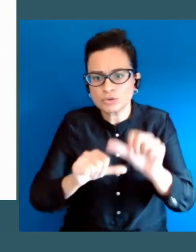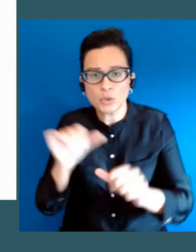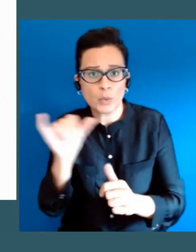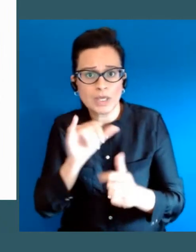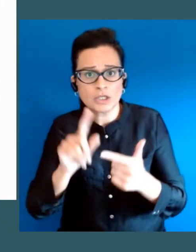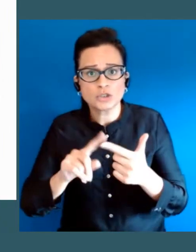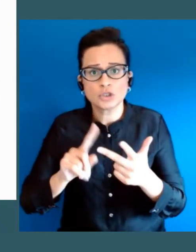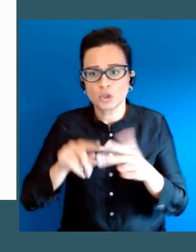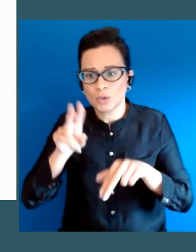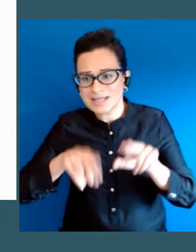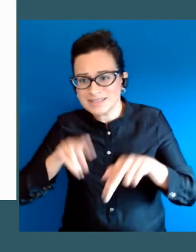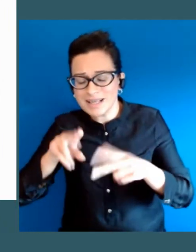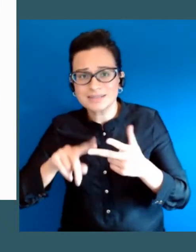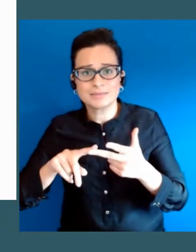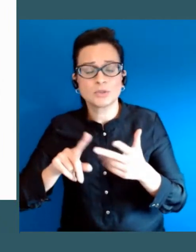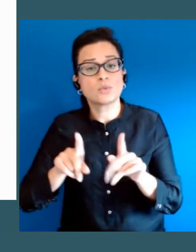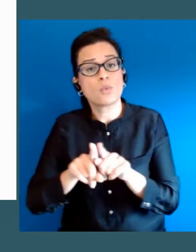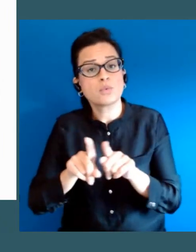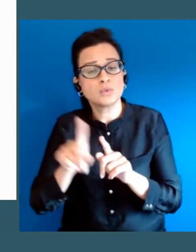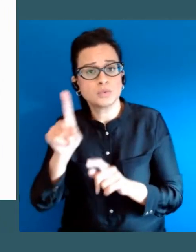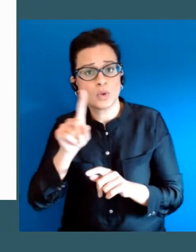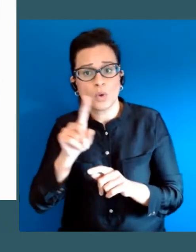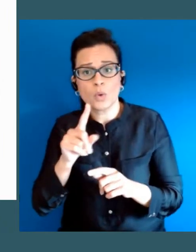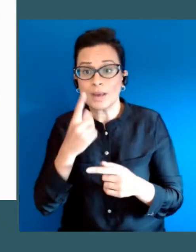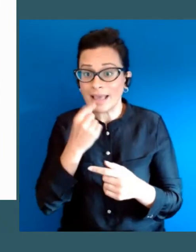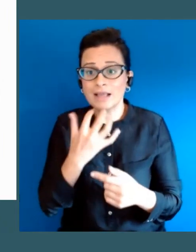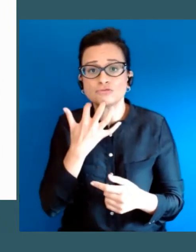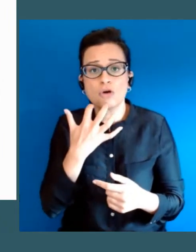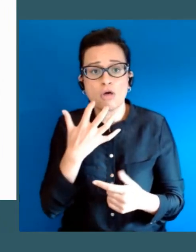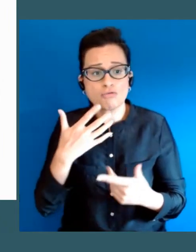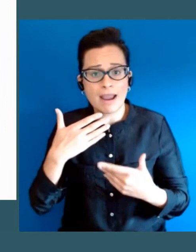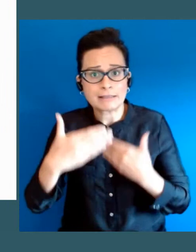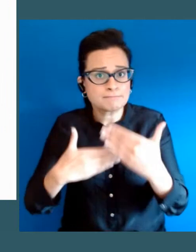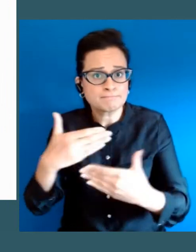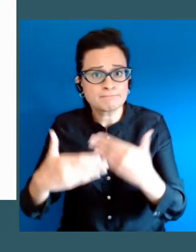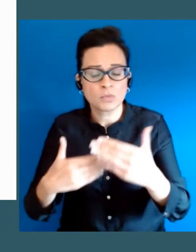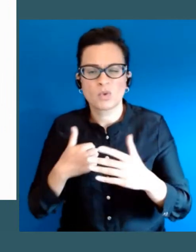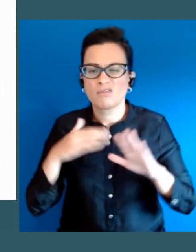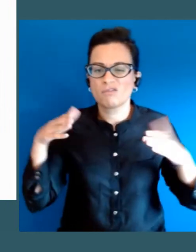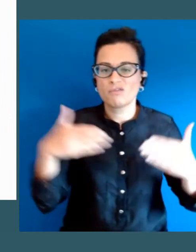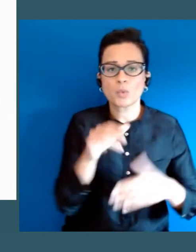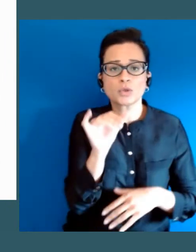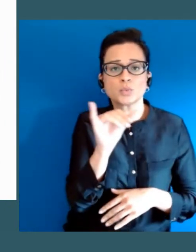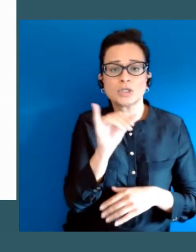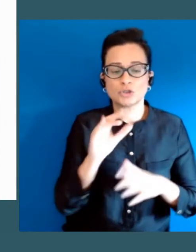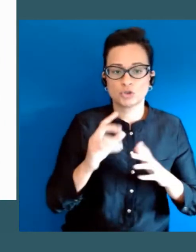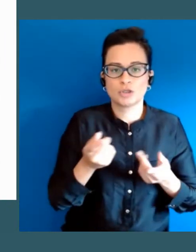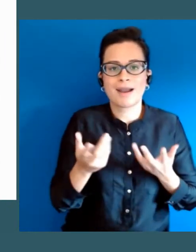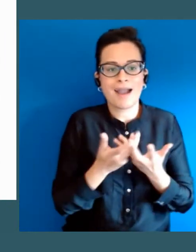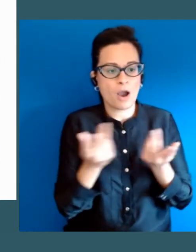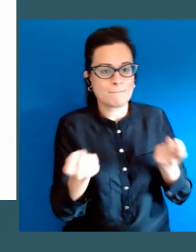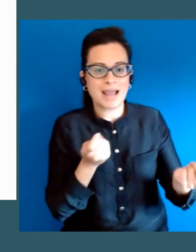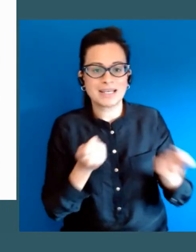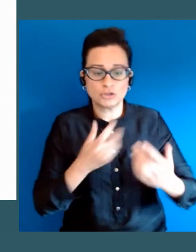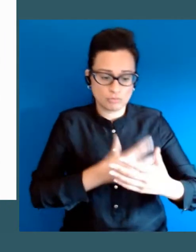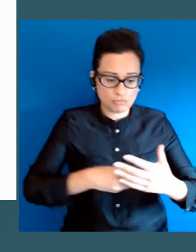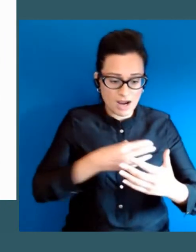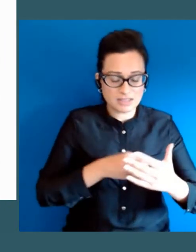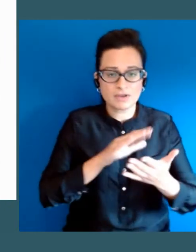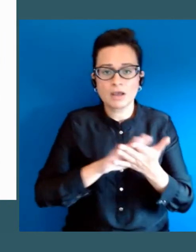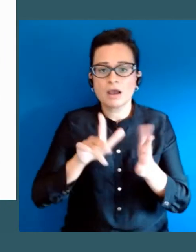management, and also tolerance. So we're going to focus mainly around the management stage, so breastfeeding, hypoallergenic